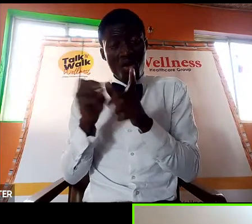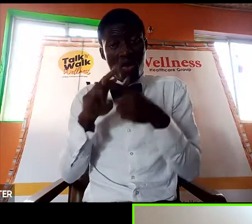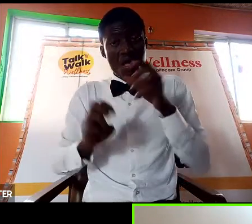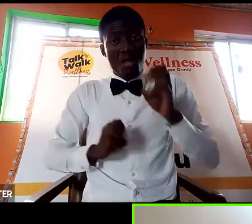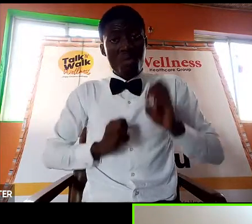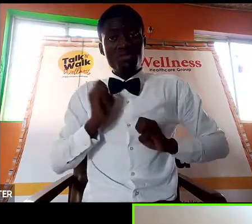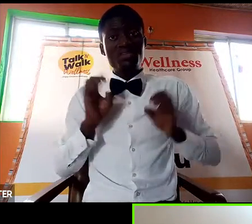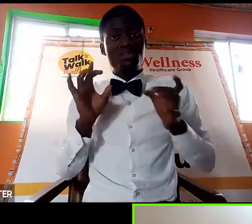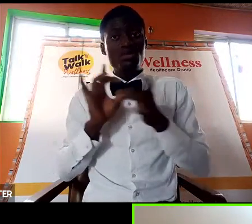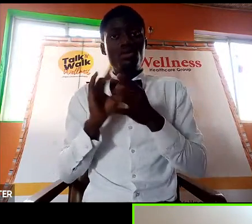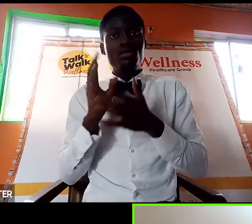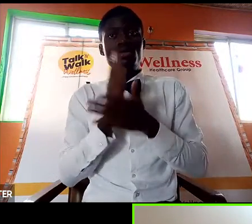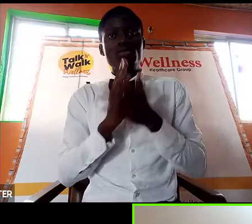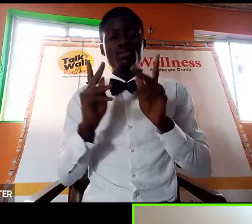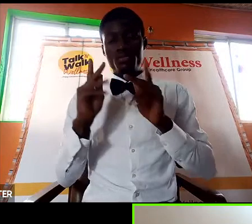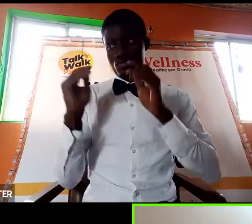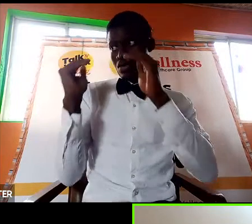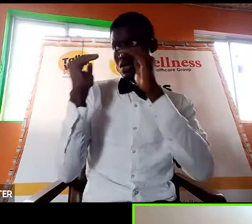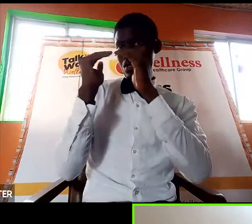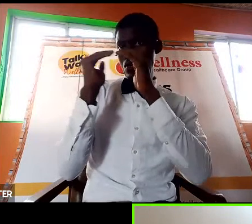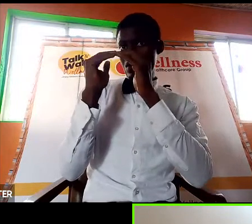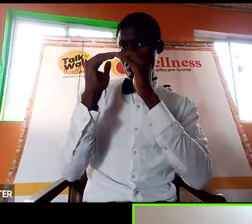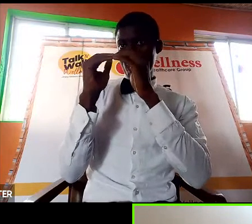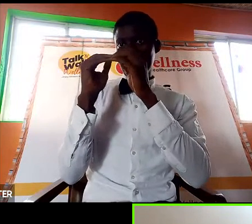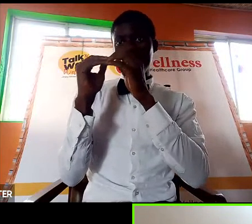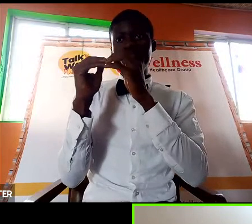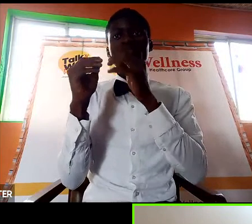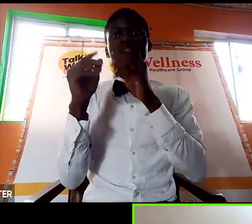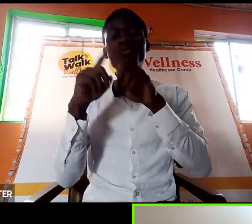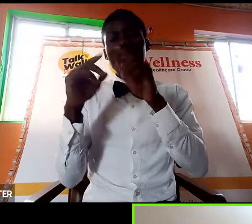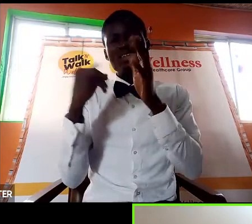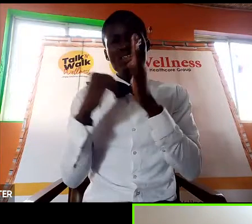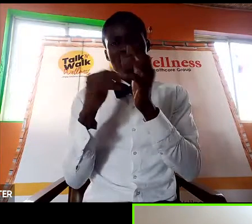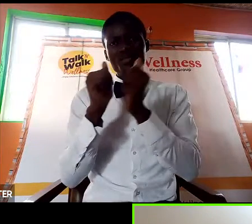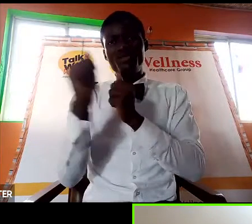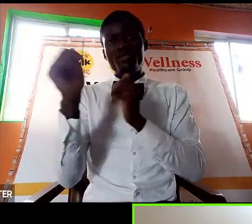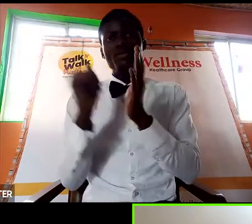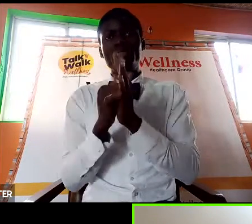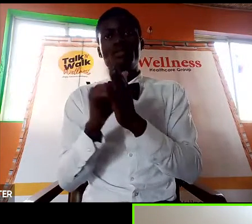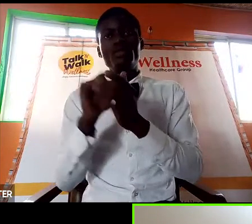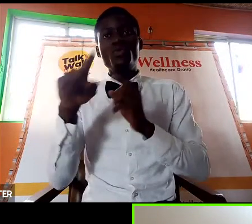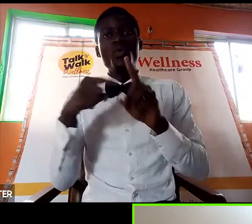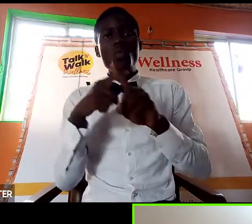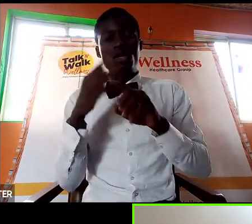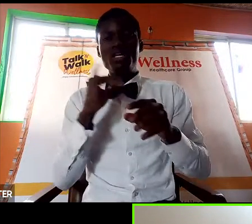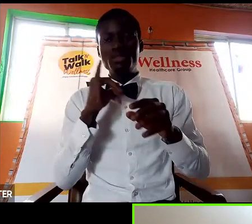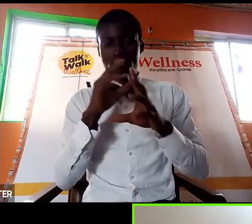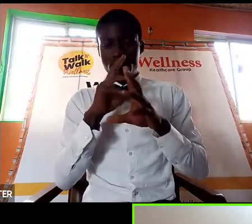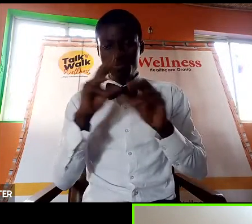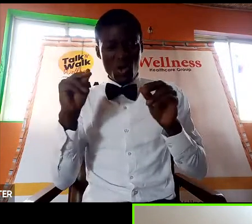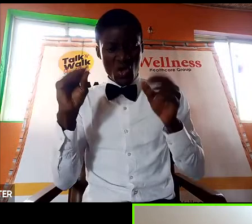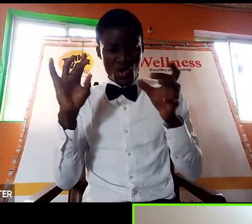to sex. What is beyond that? When there is no intimacy and emotional connection,